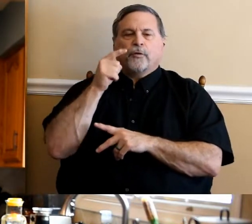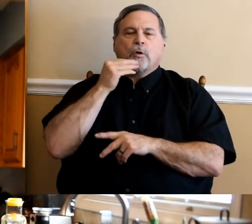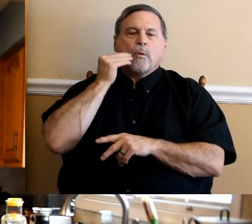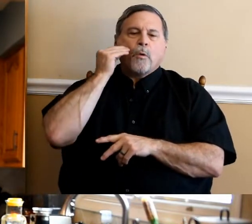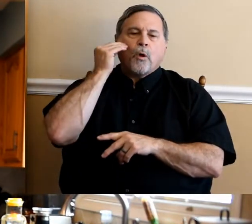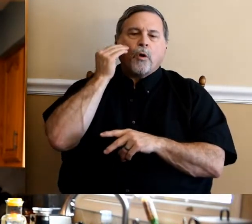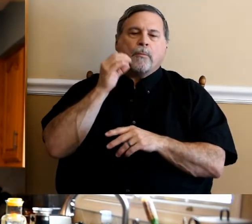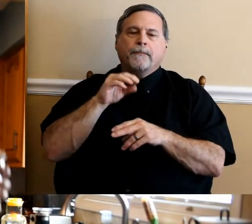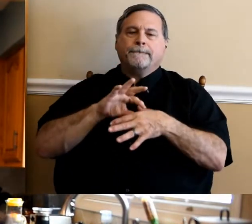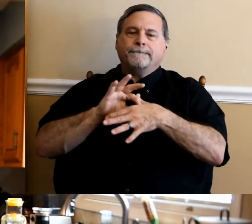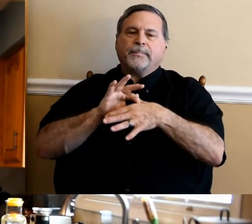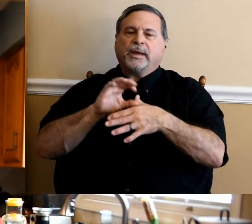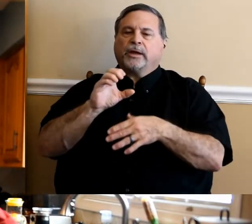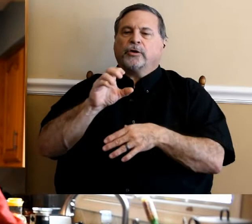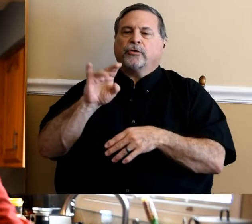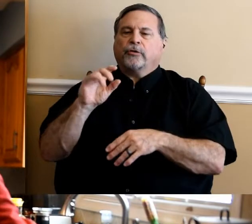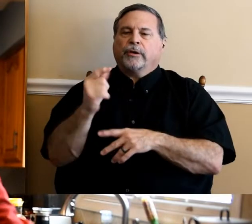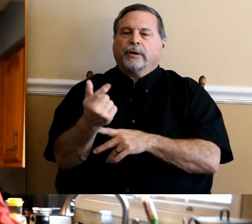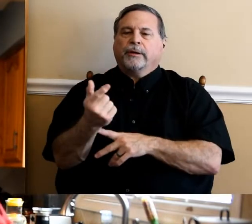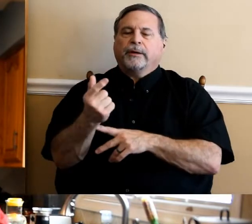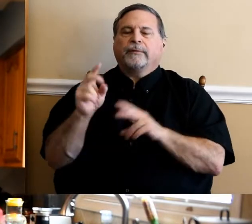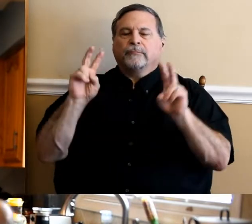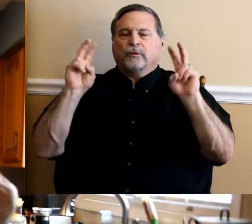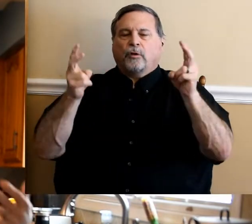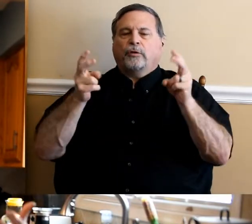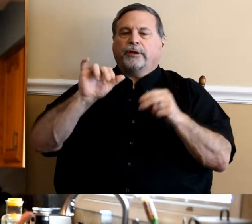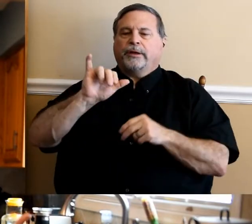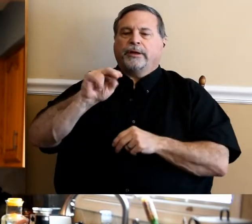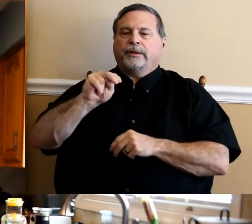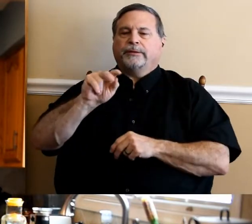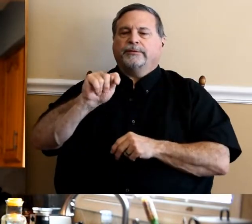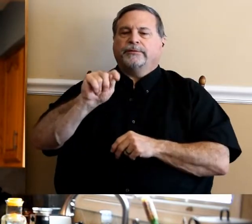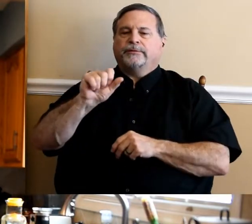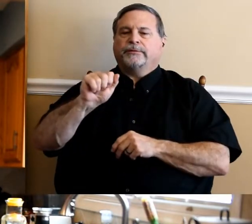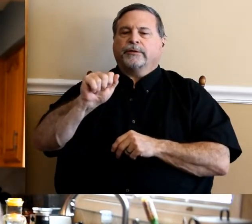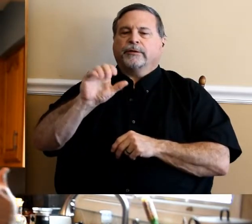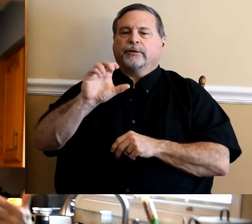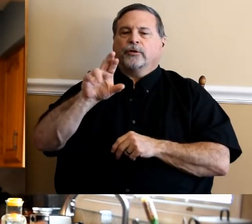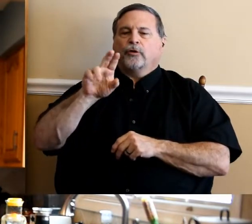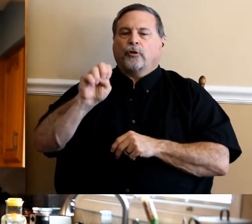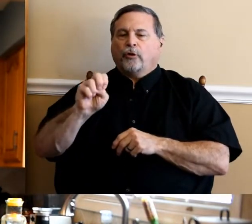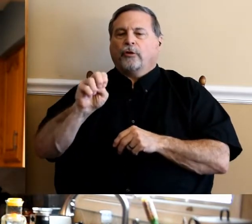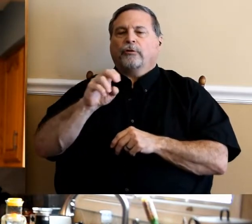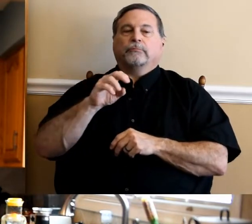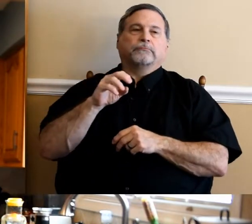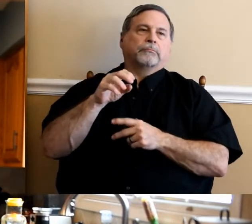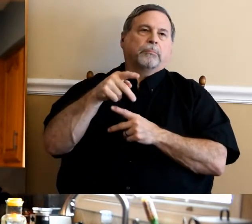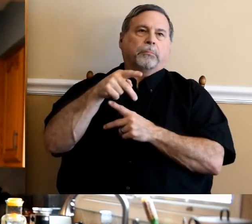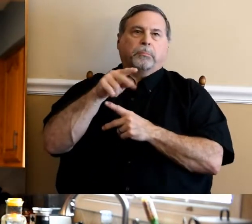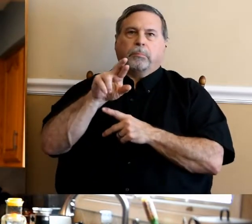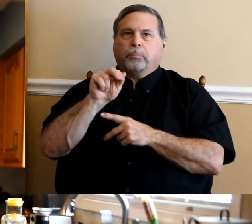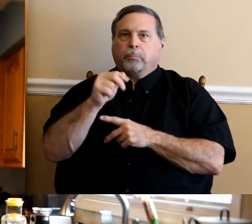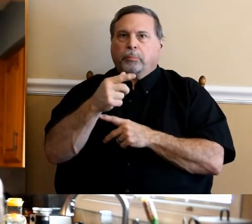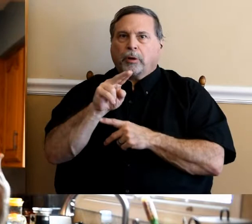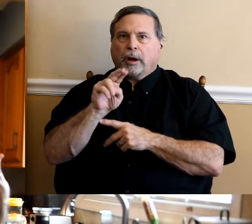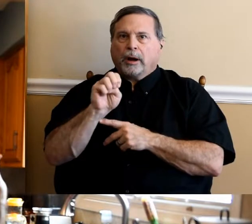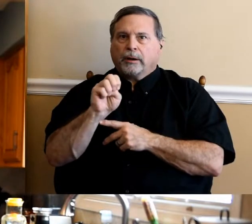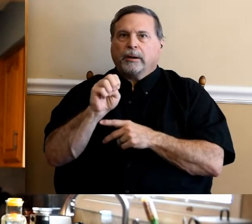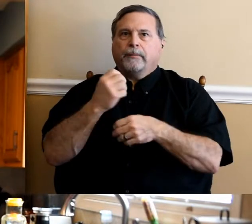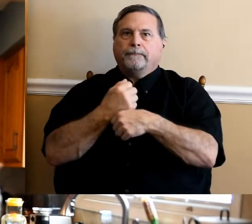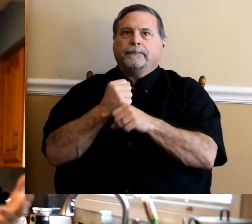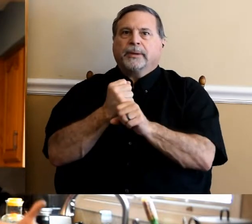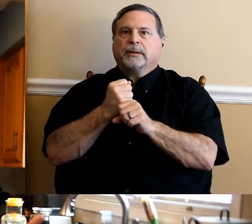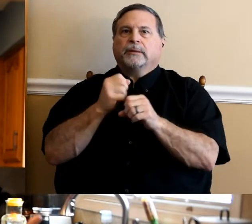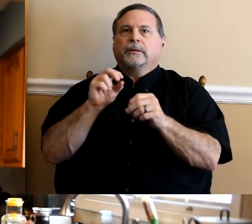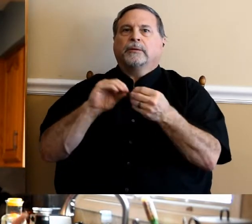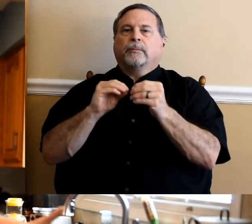home meat curing. They have some that are called like Instacure. There's a Prague Mix #1. You